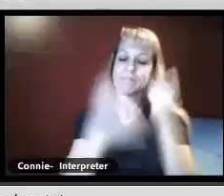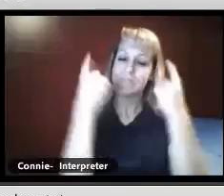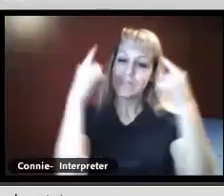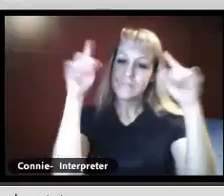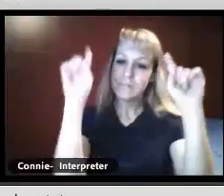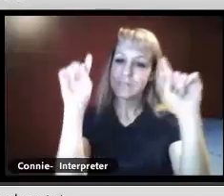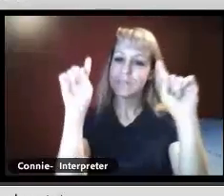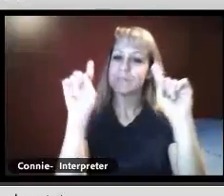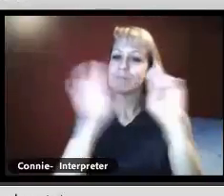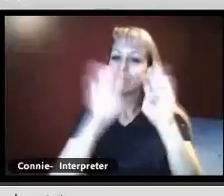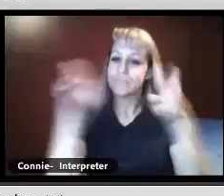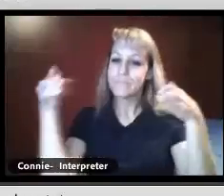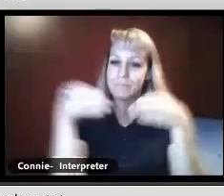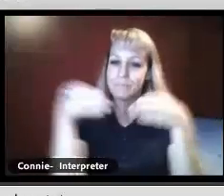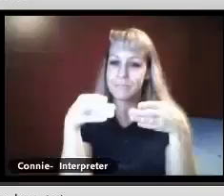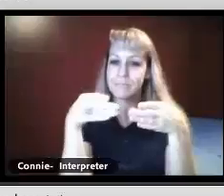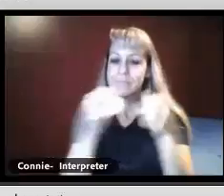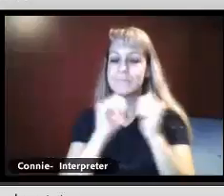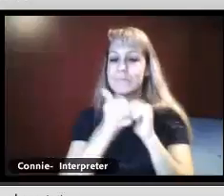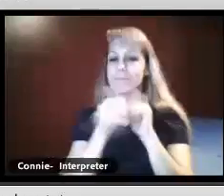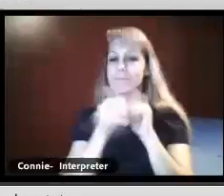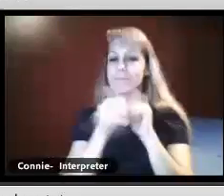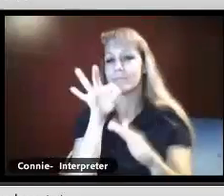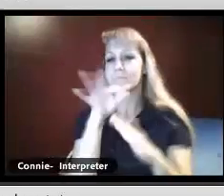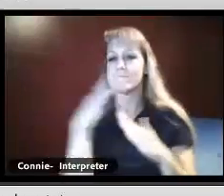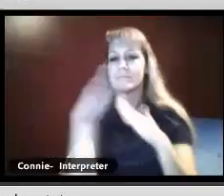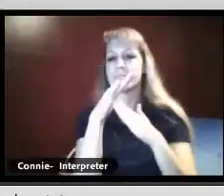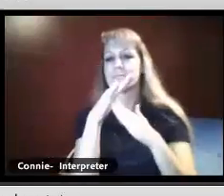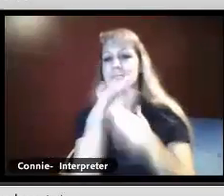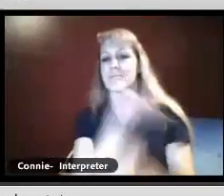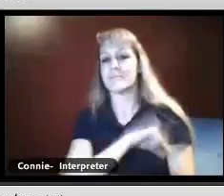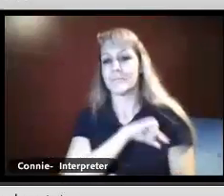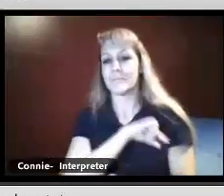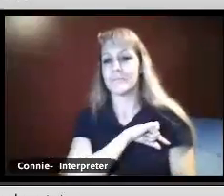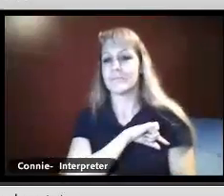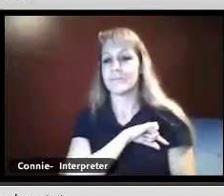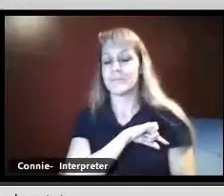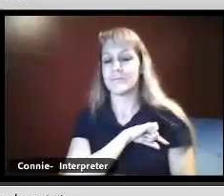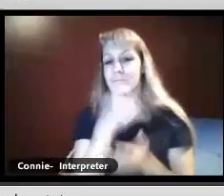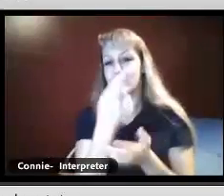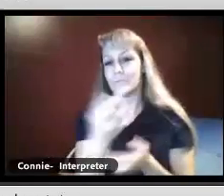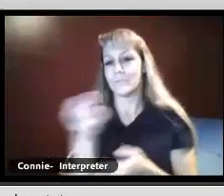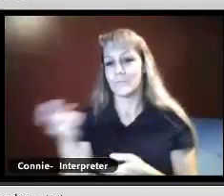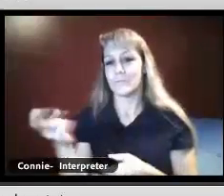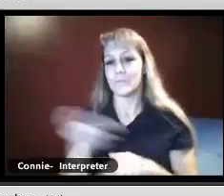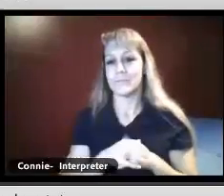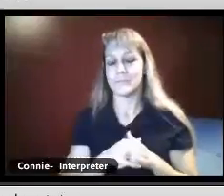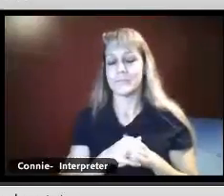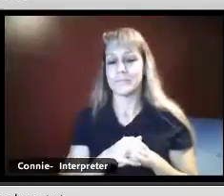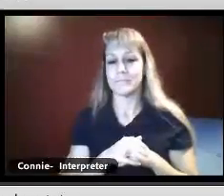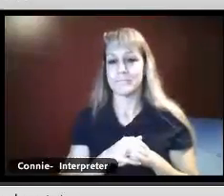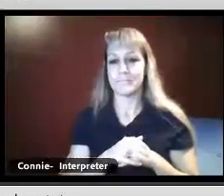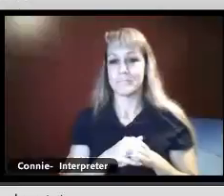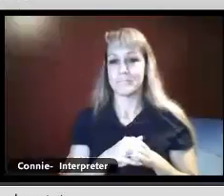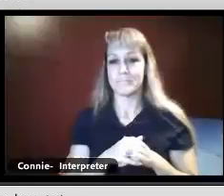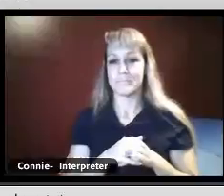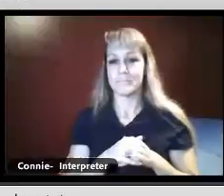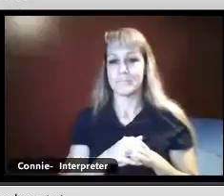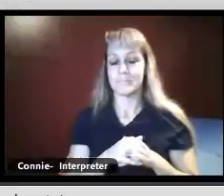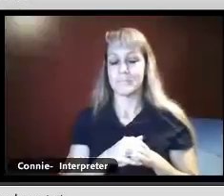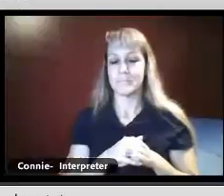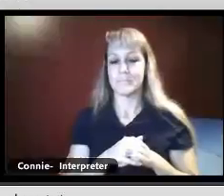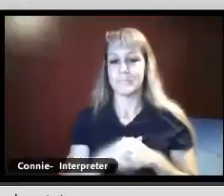way to find high quality, actually the best quality resources in